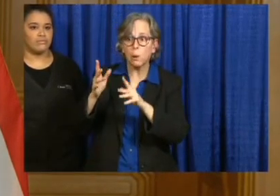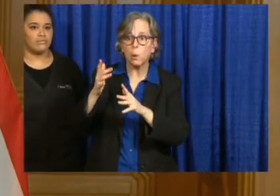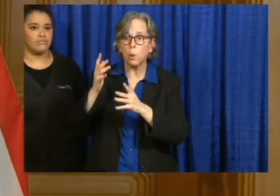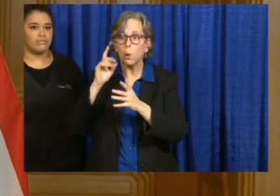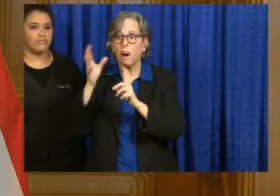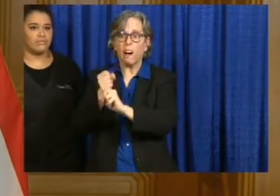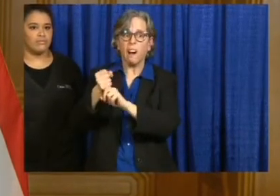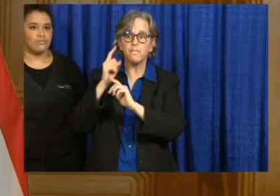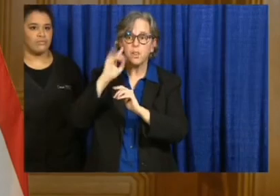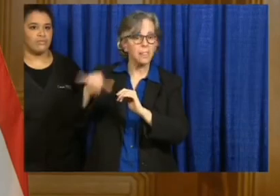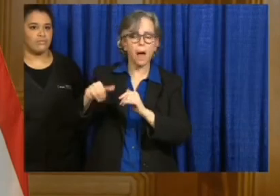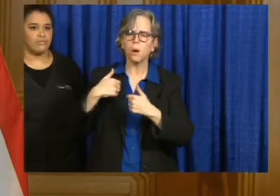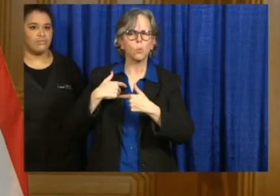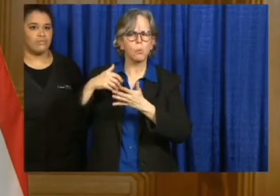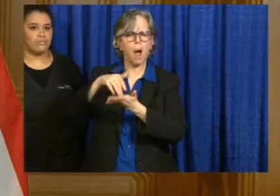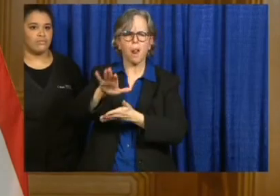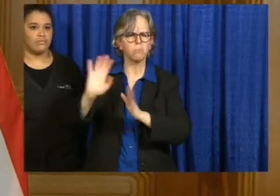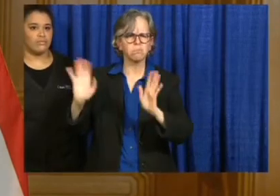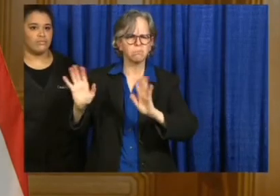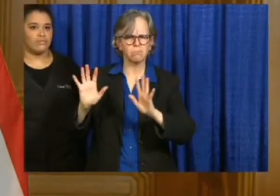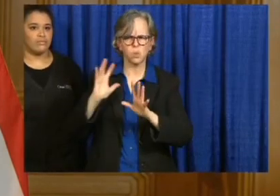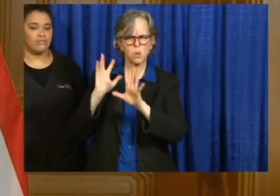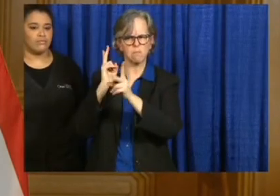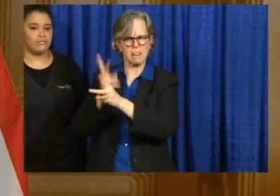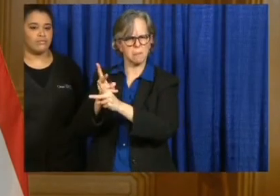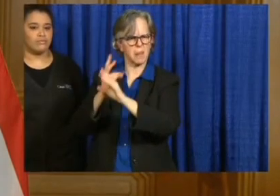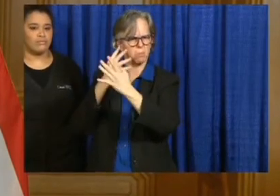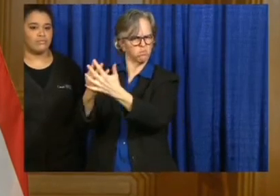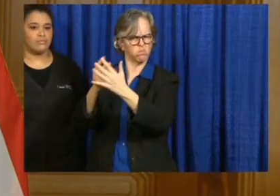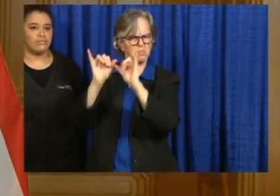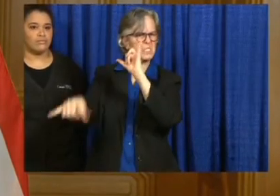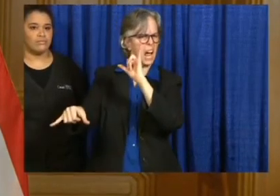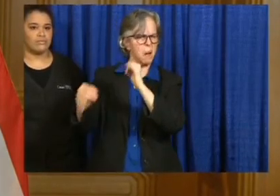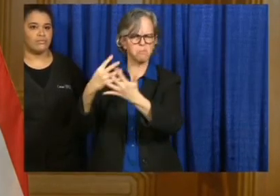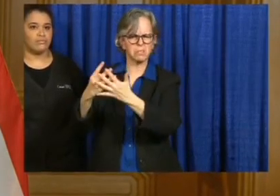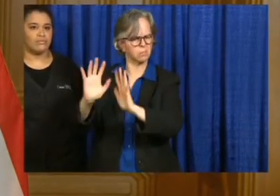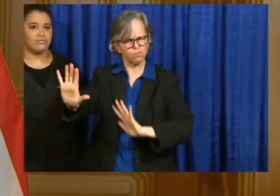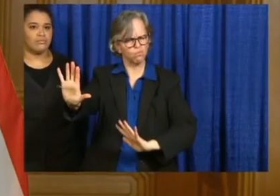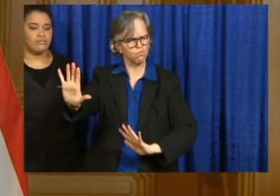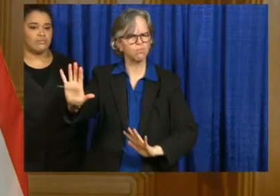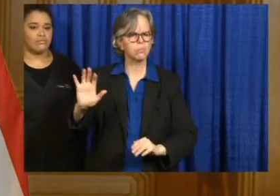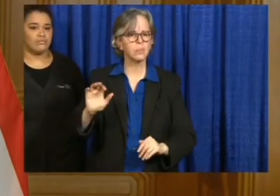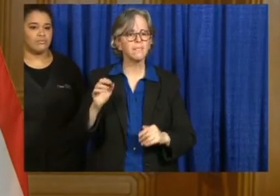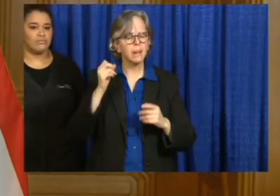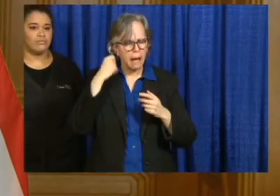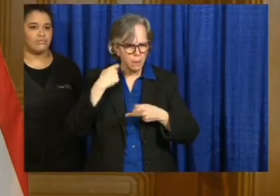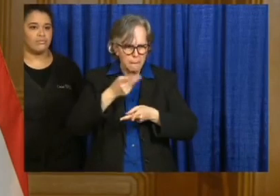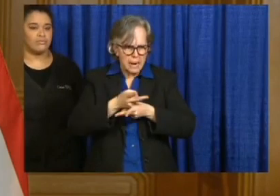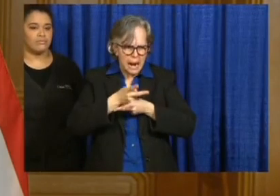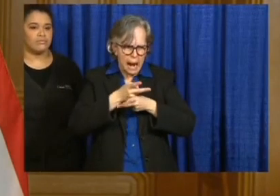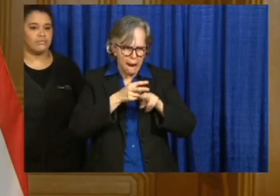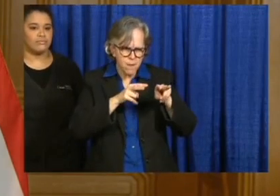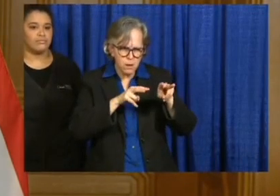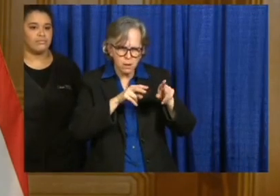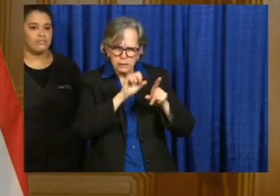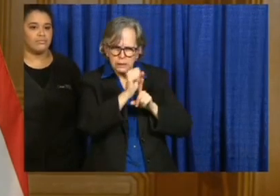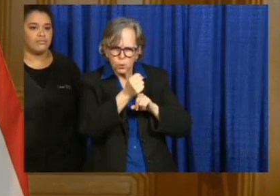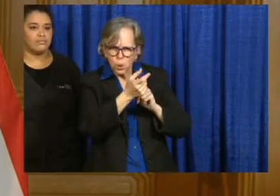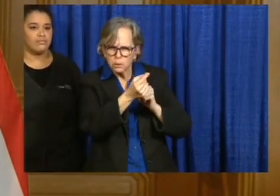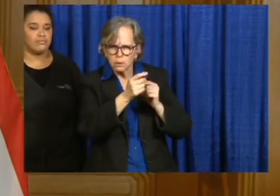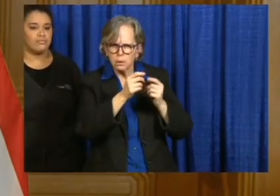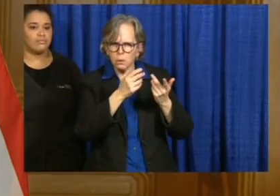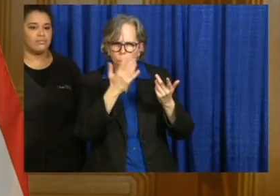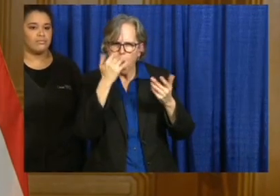going to do. So we're going to be very, very careful how we are looking at this. And in the next few days, I'll be announcing